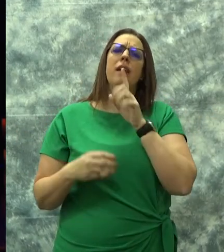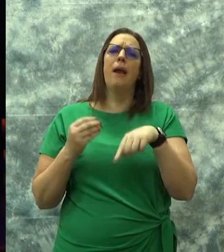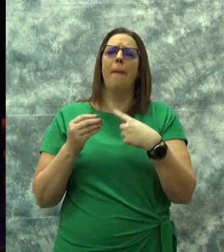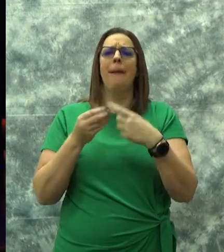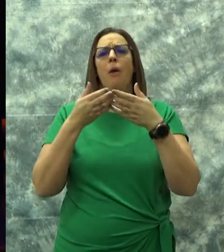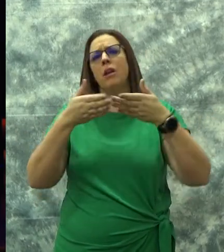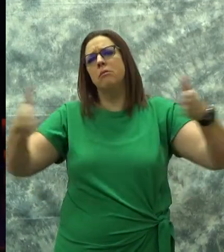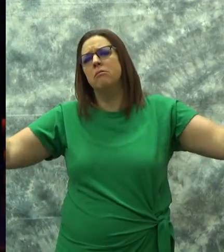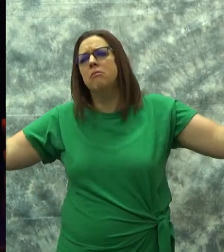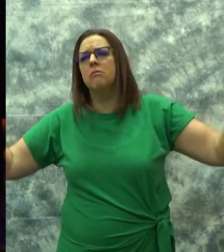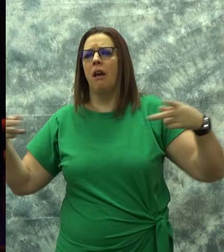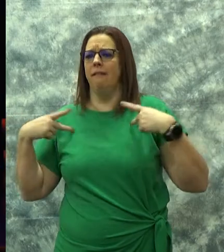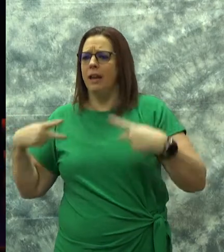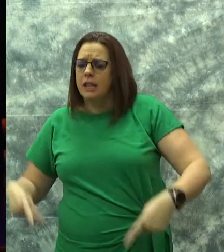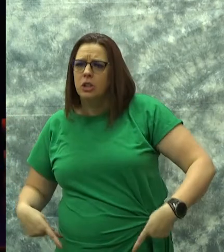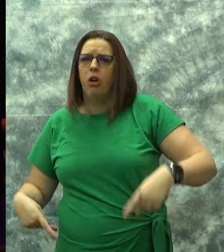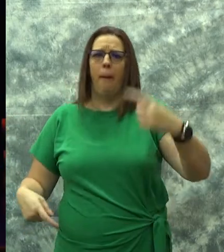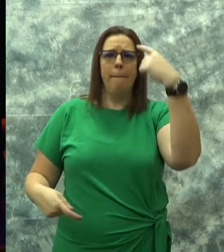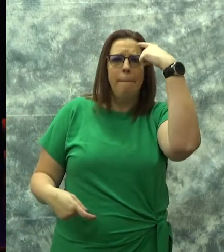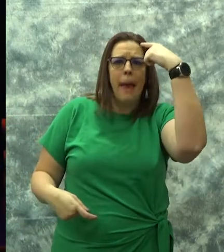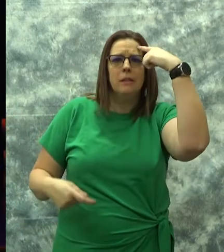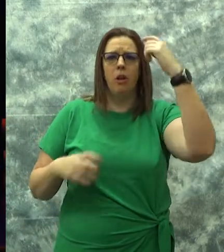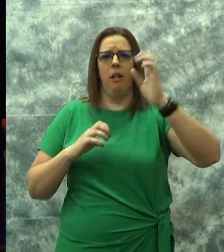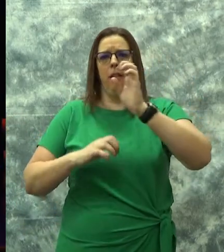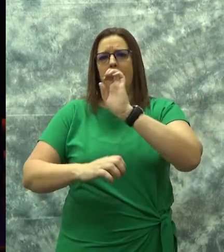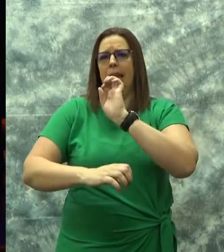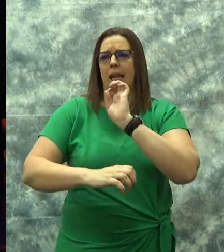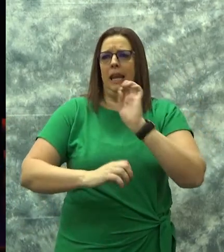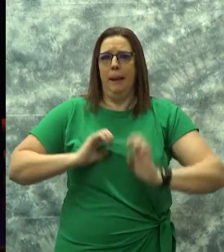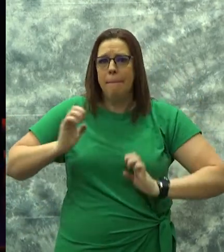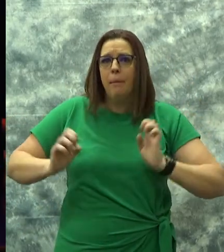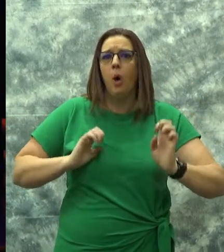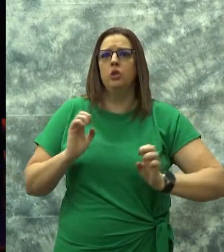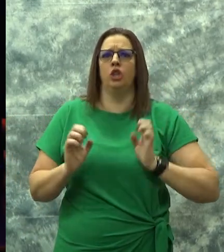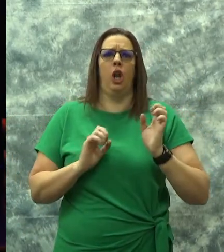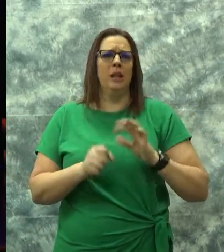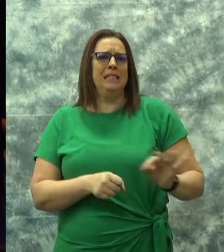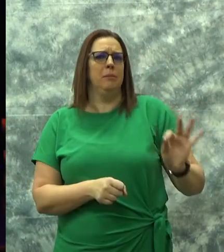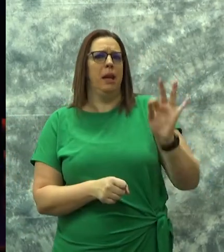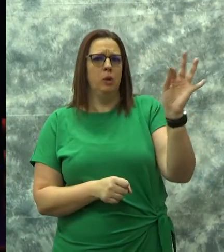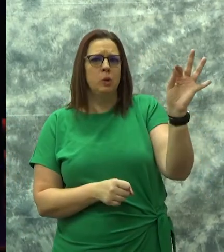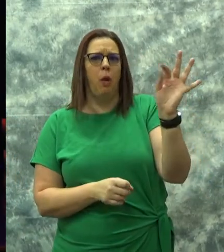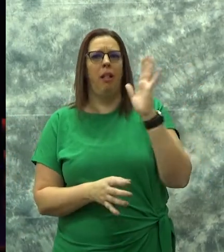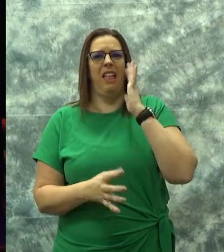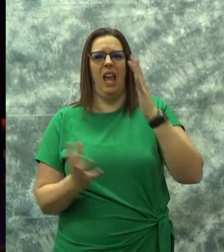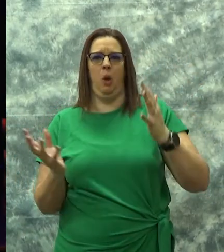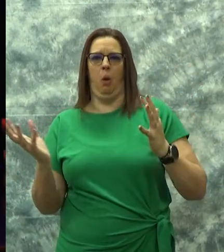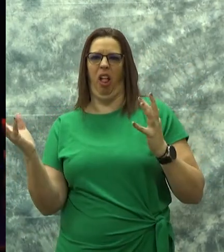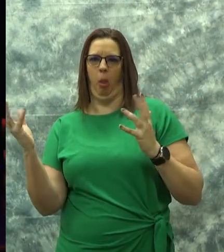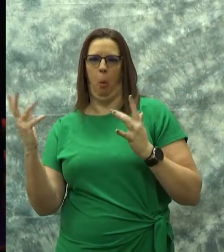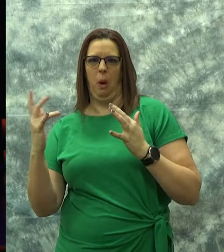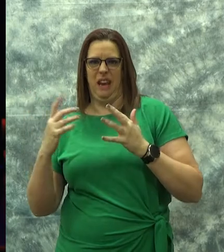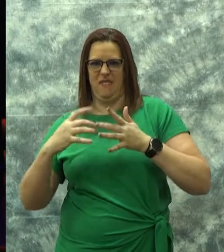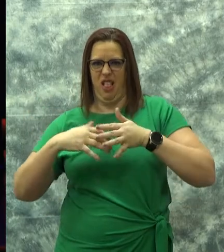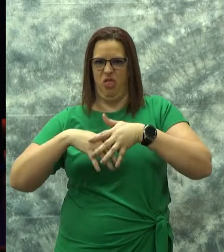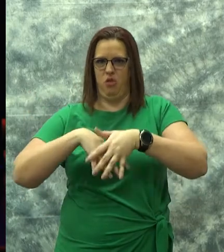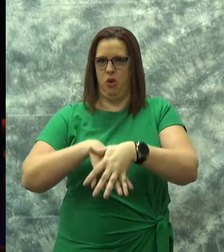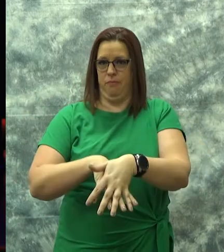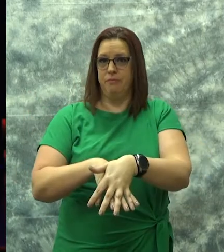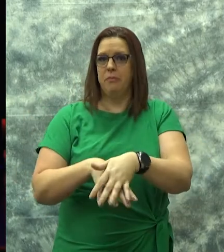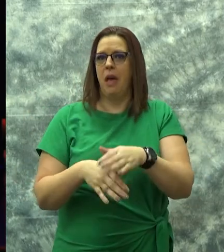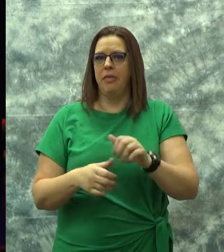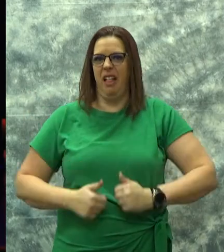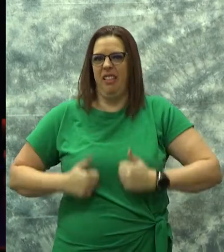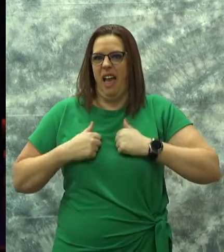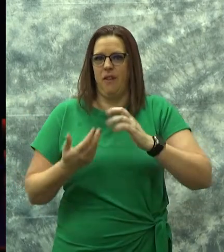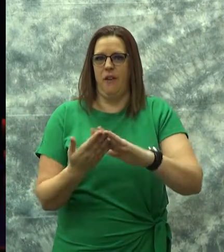very broad scope, physical, mental, emotional, spiritual health and wellness for this whole year, and it's going to weave itself through